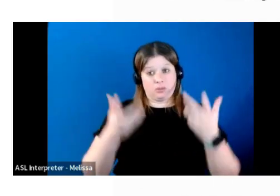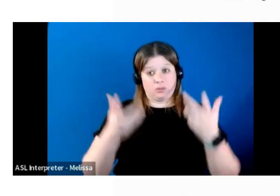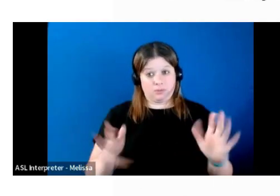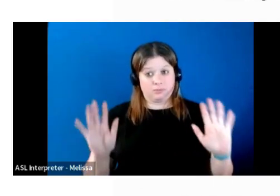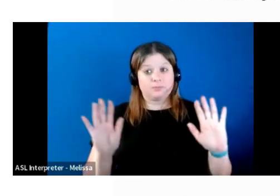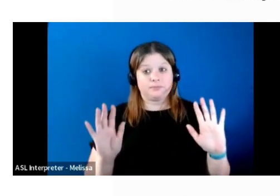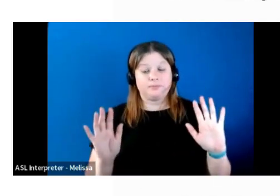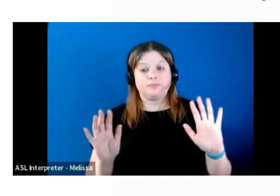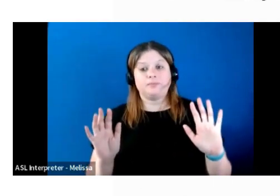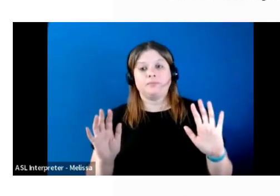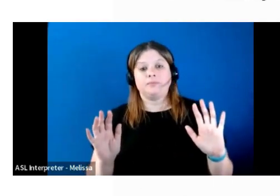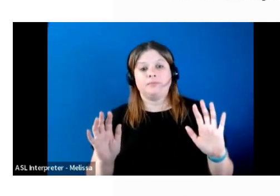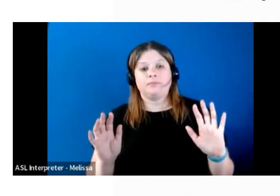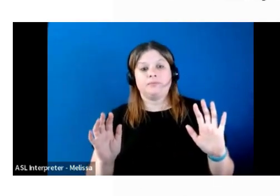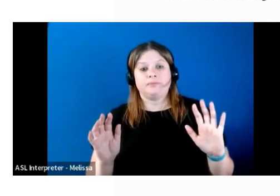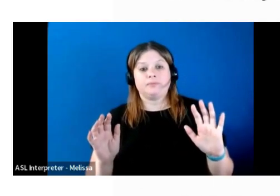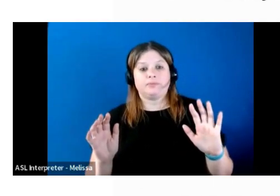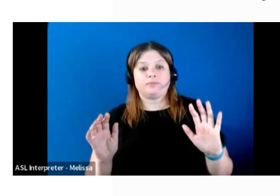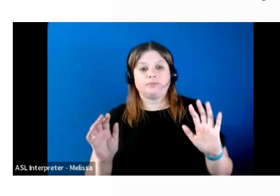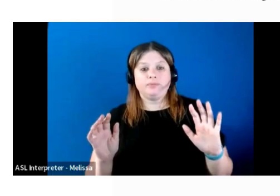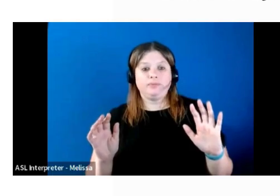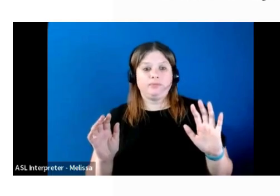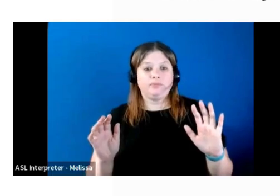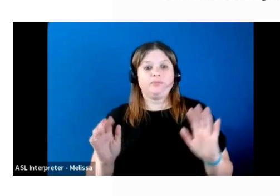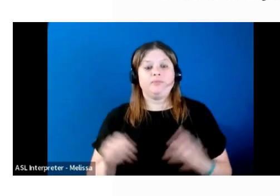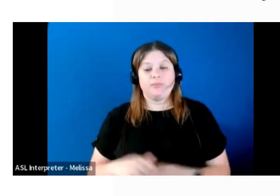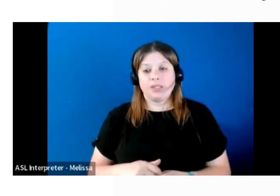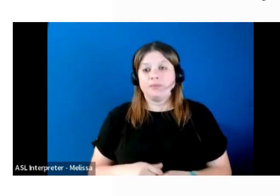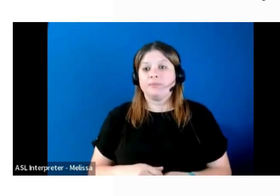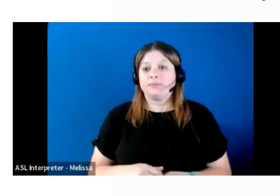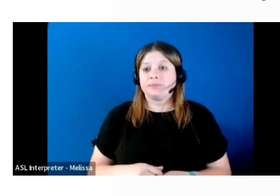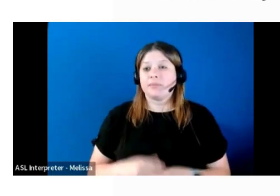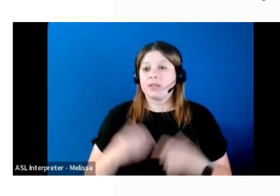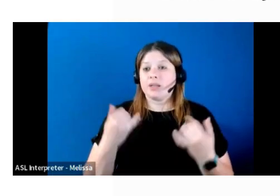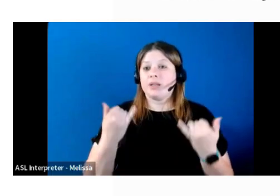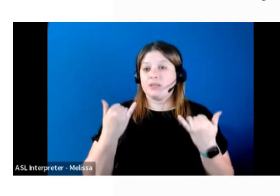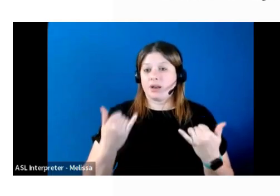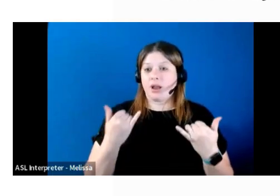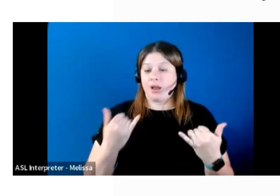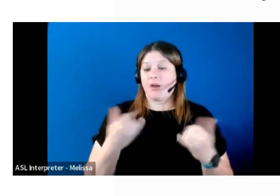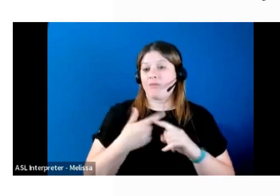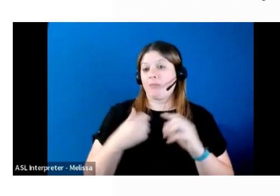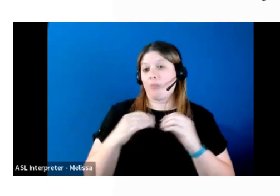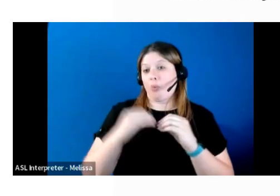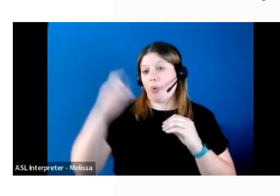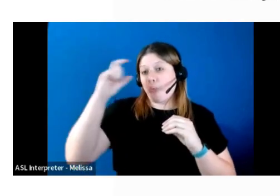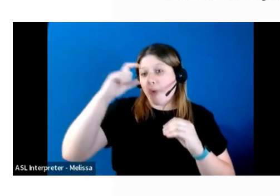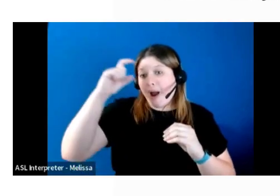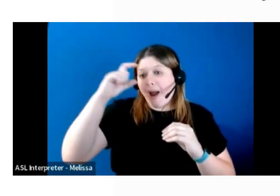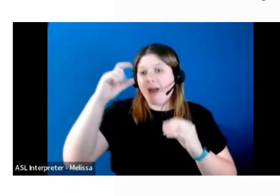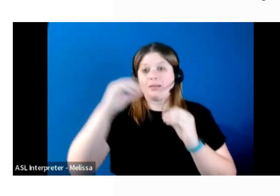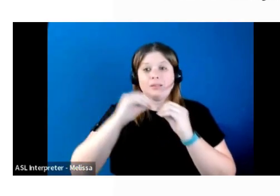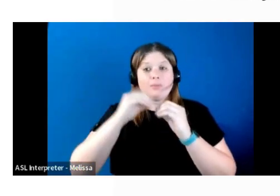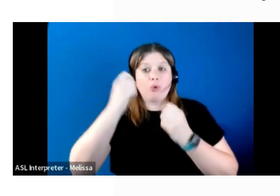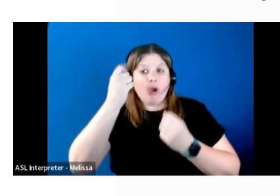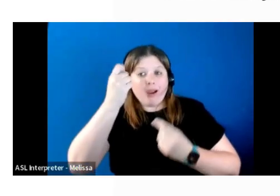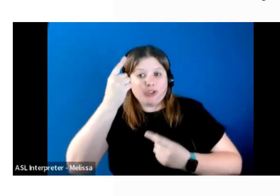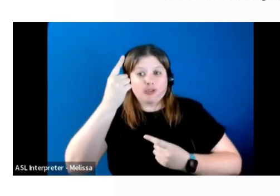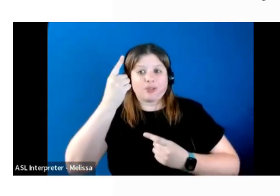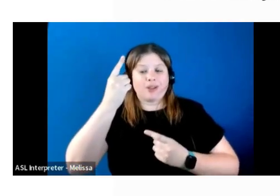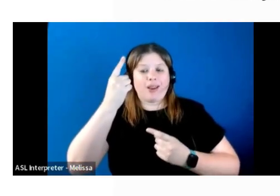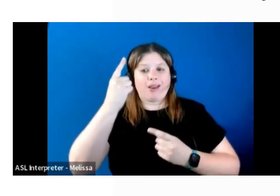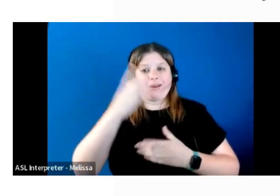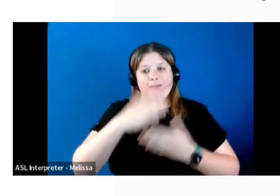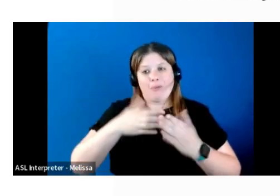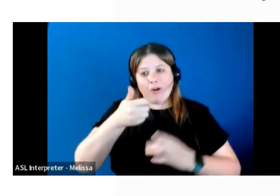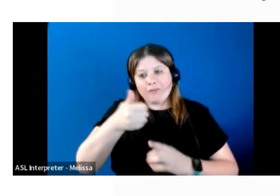from a wiser, more understanding part of you, What would you say to yourself about this event